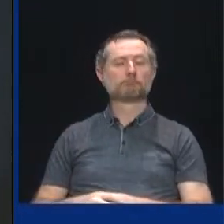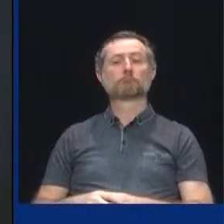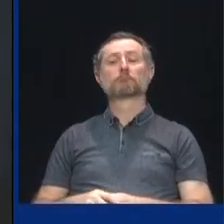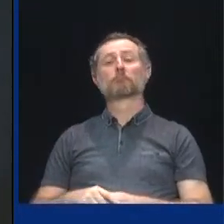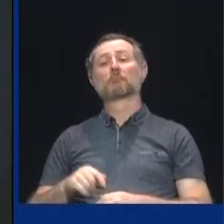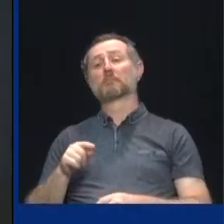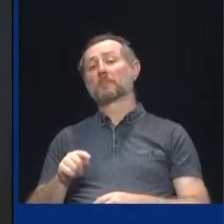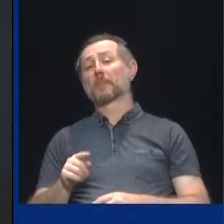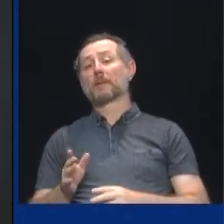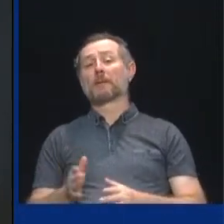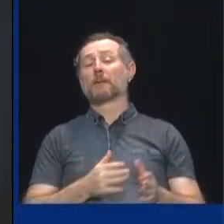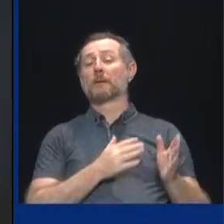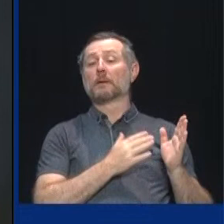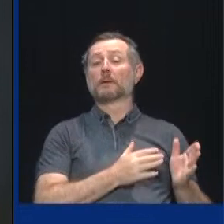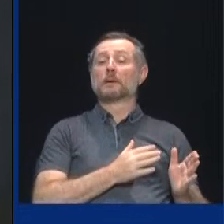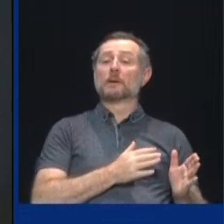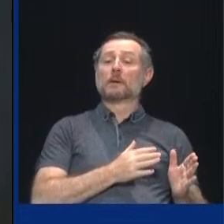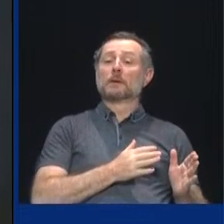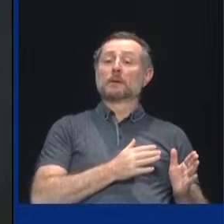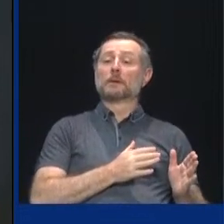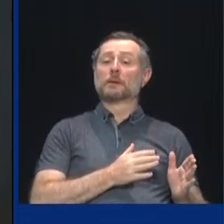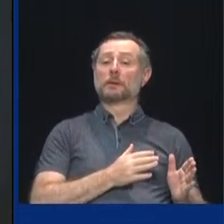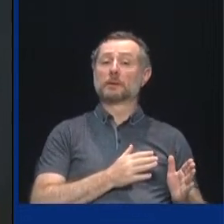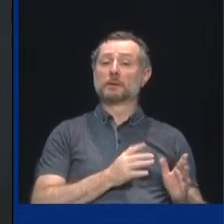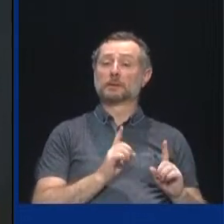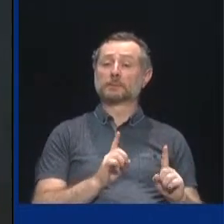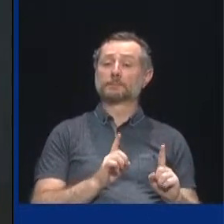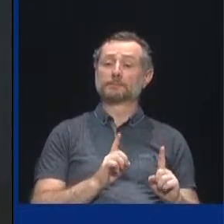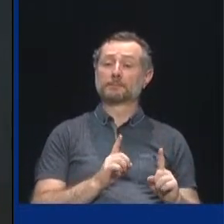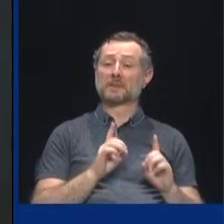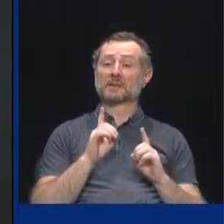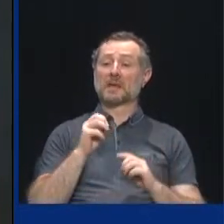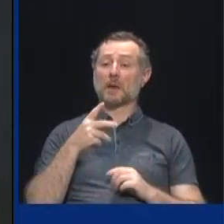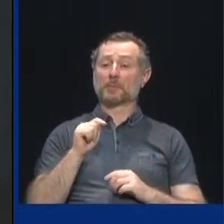me mention the Department of Justice